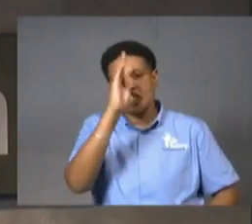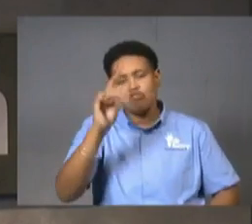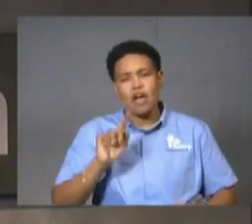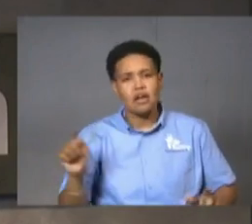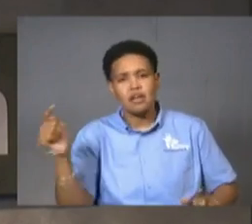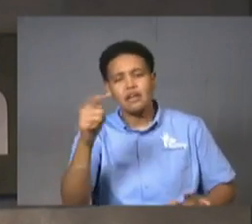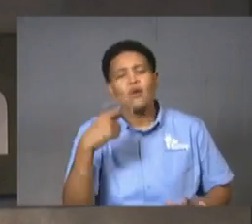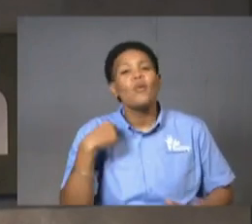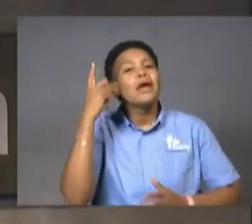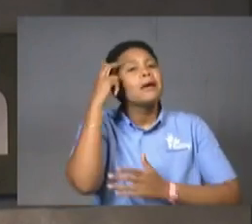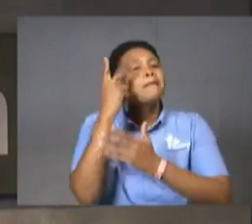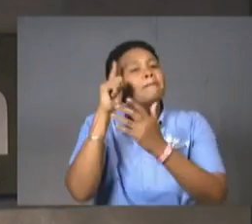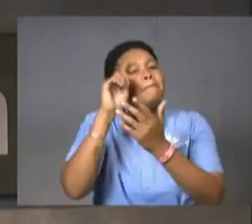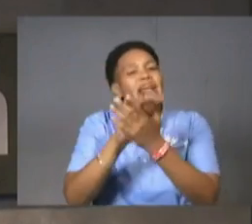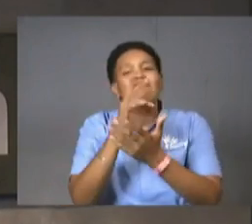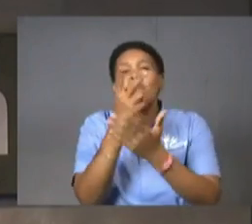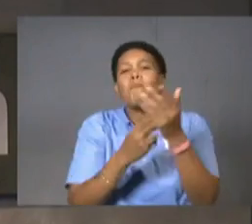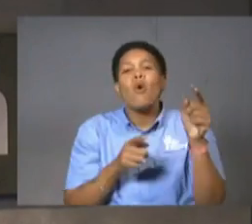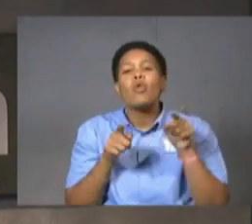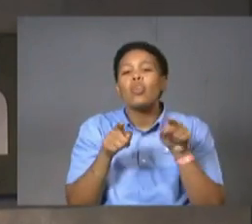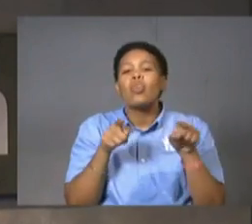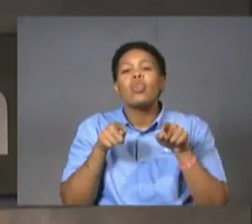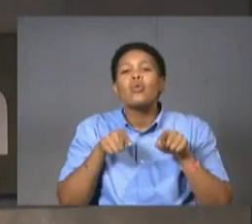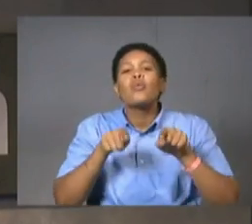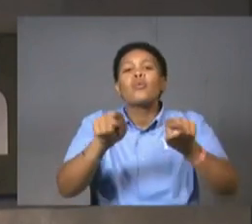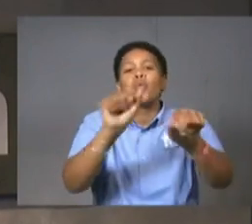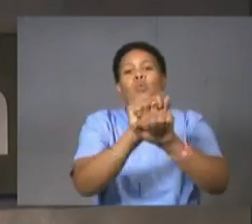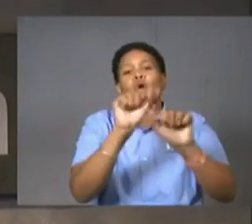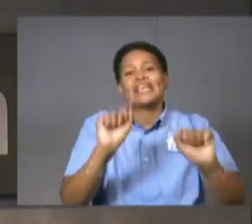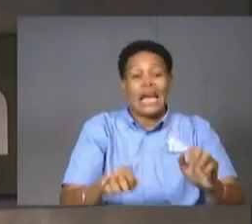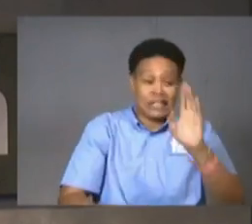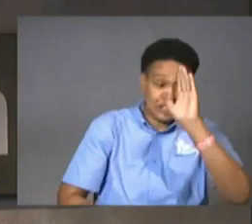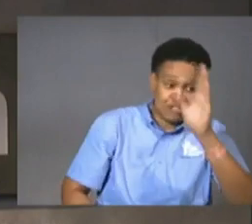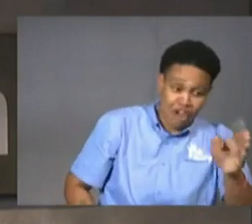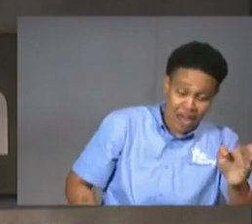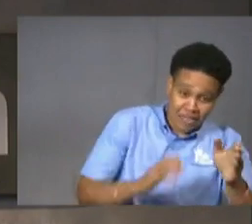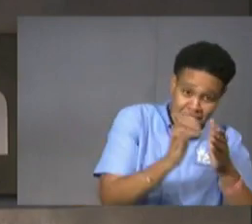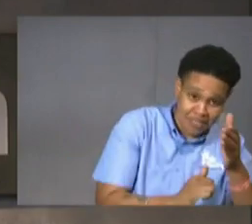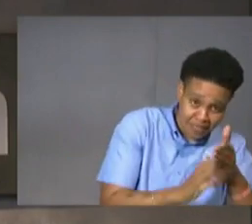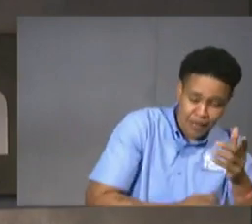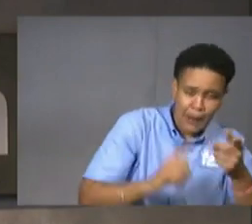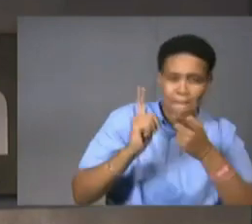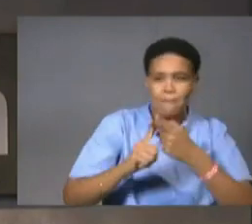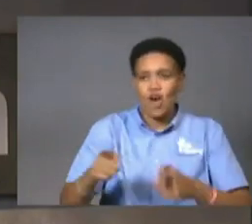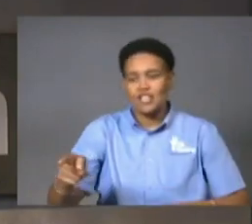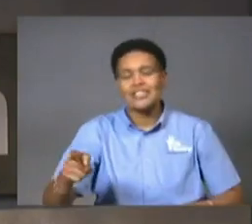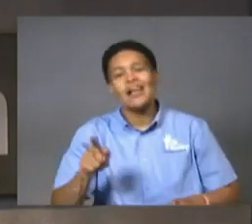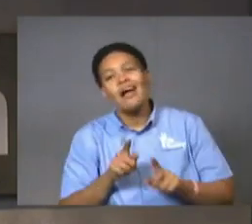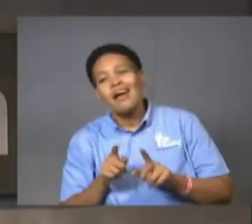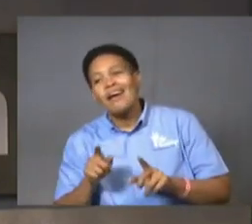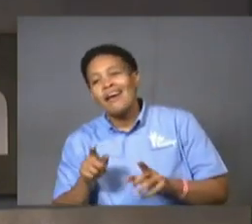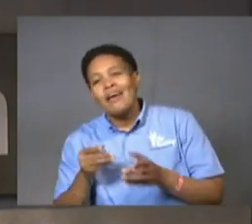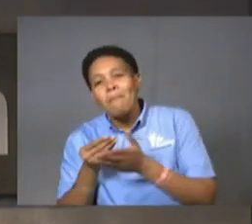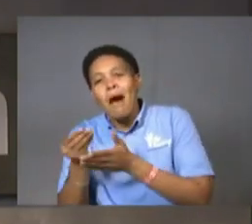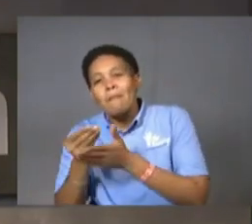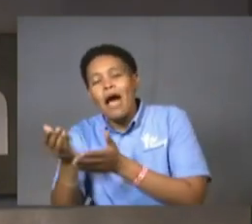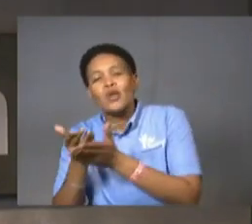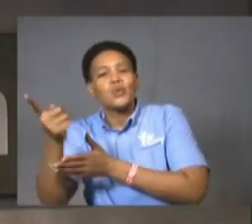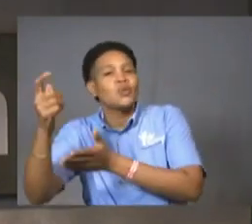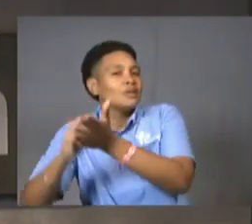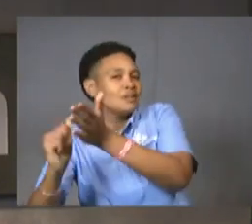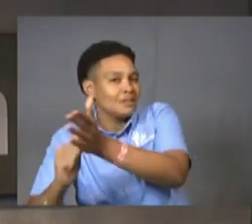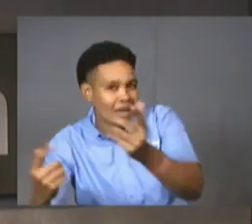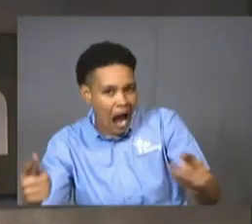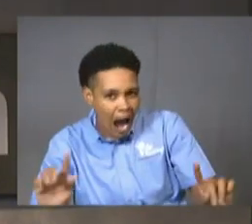both direct and indirect taxation. We believe in a balanced approach to taxation. As I said, we think that equity is critical